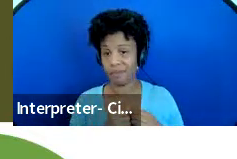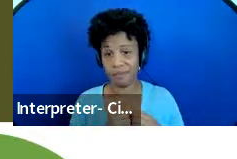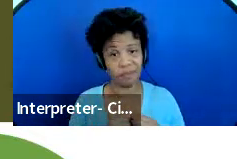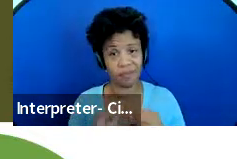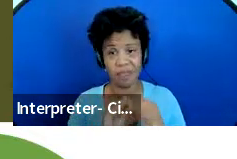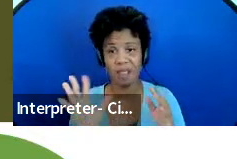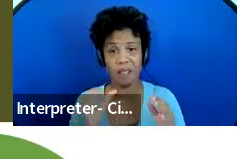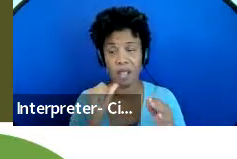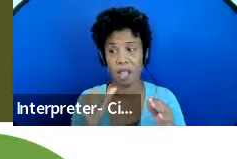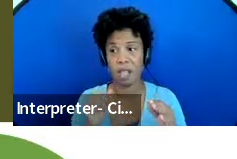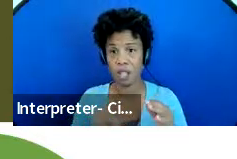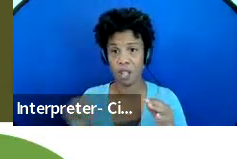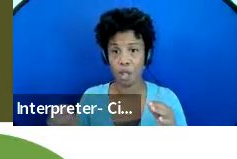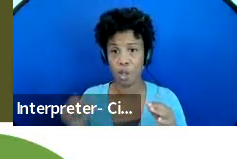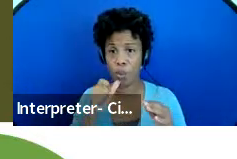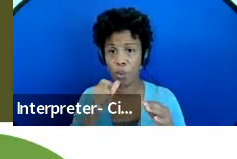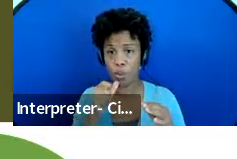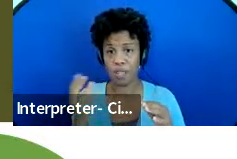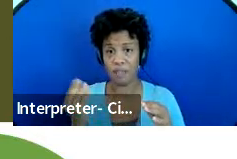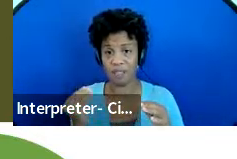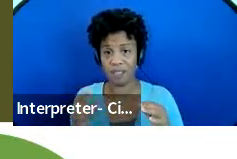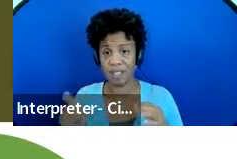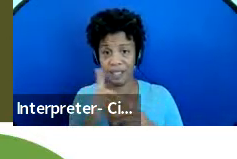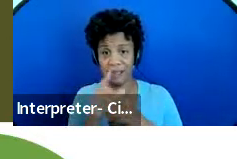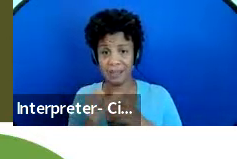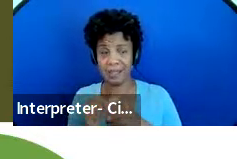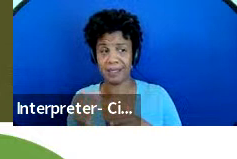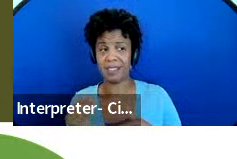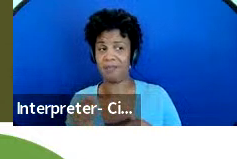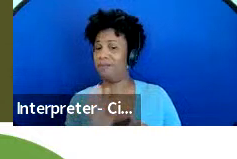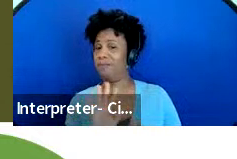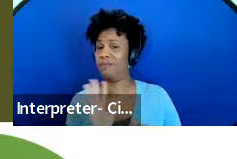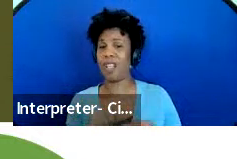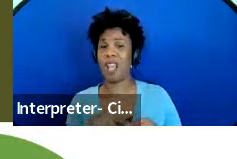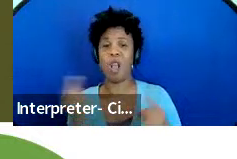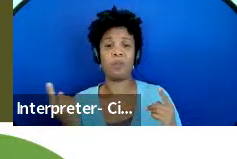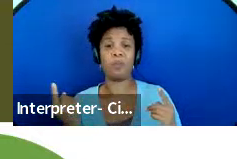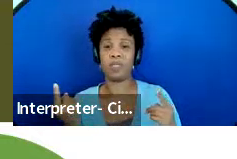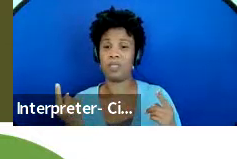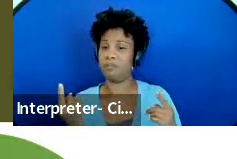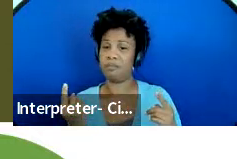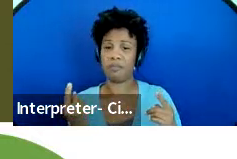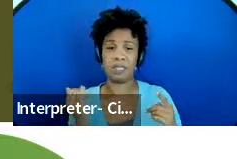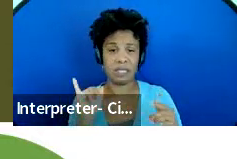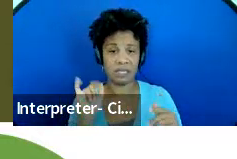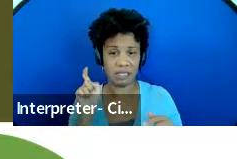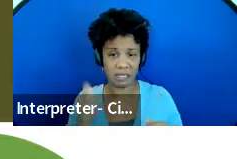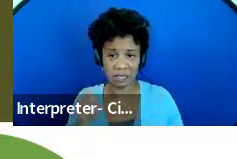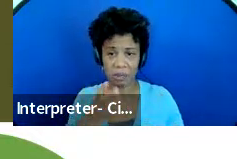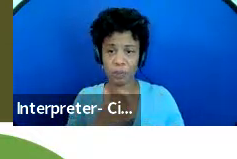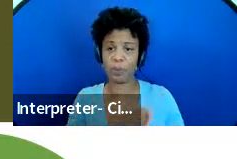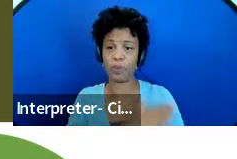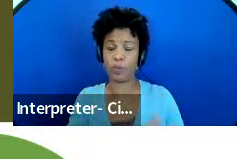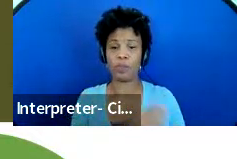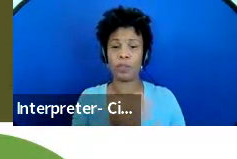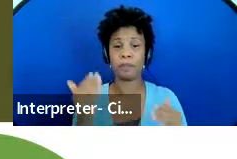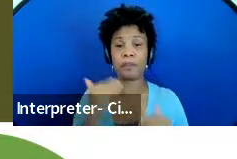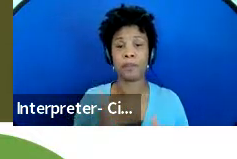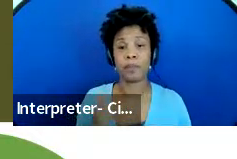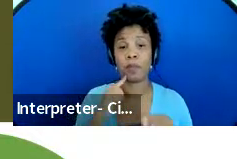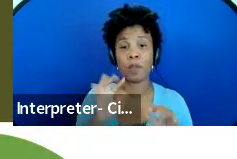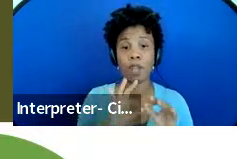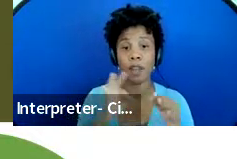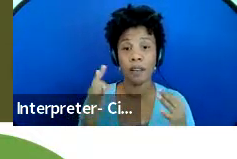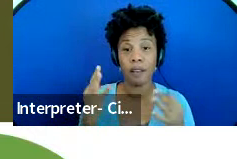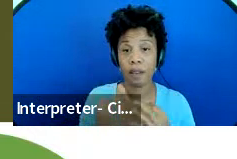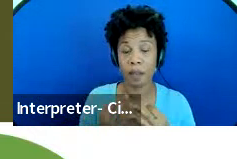disabilities, something seems amiss. Next, for persons with disabilities and their relatives, education on the value of adequate